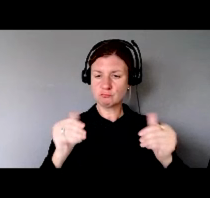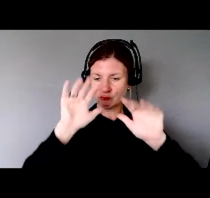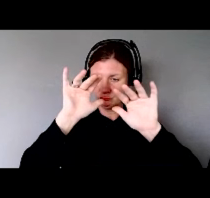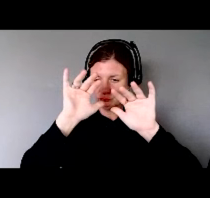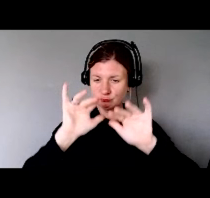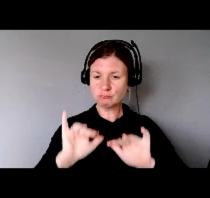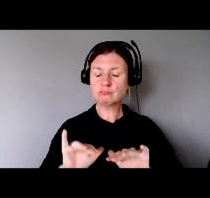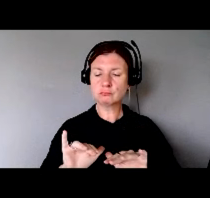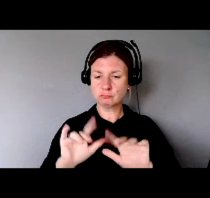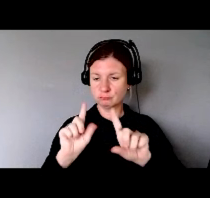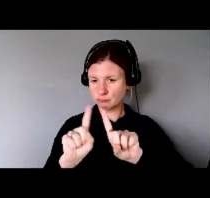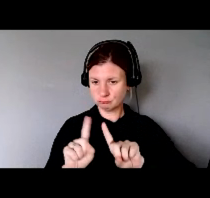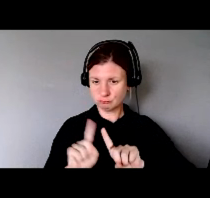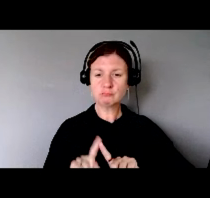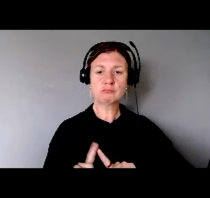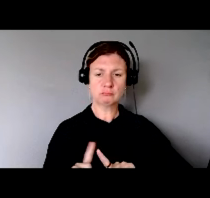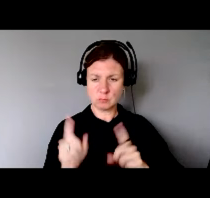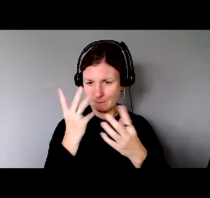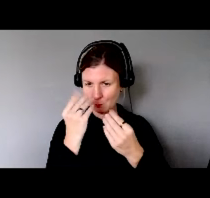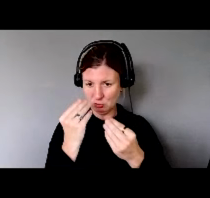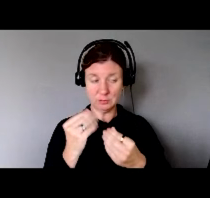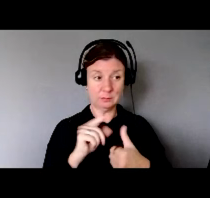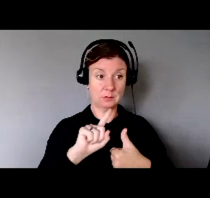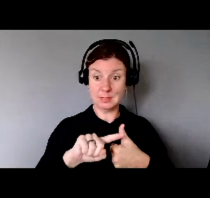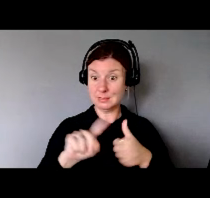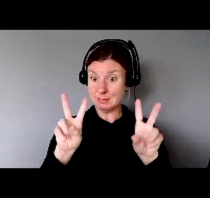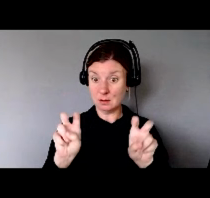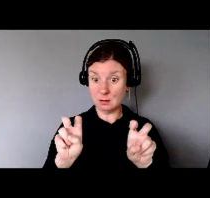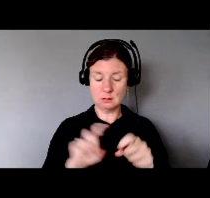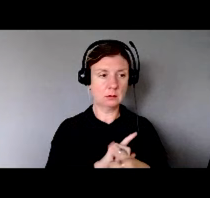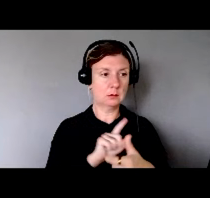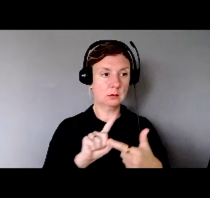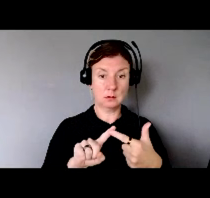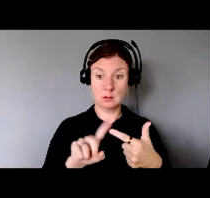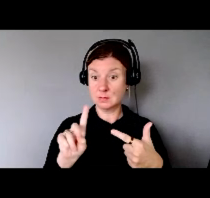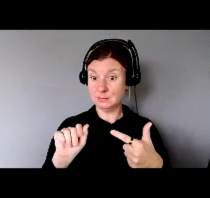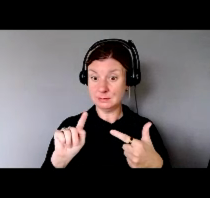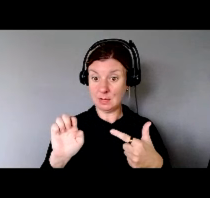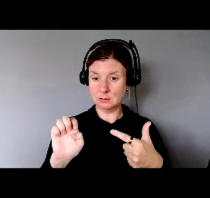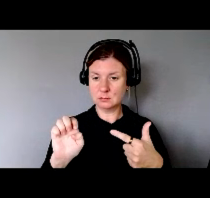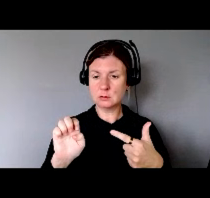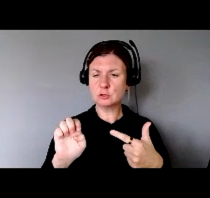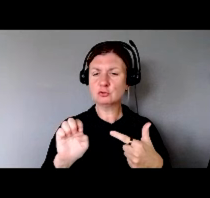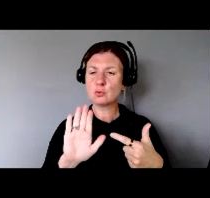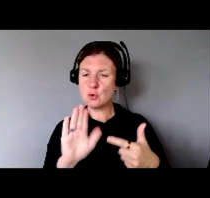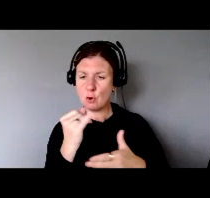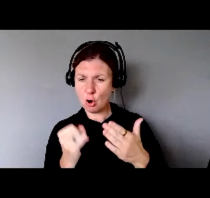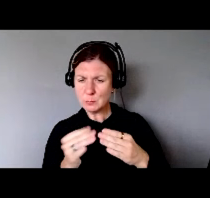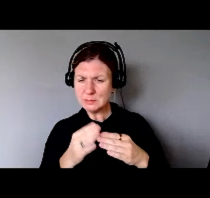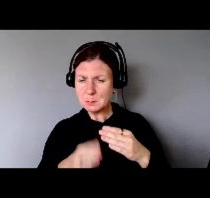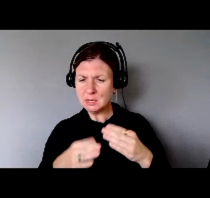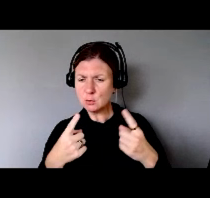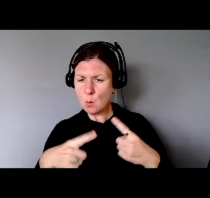for the artworks you have uploaded: the title, the date your artwork was completed, the